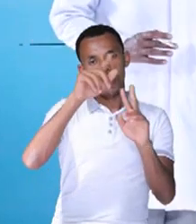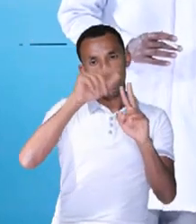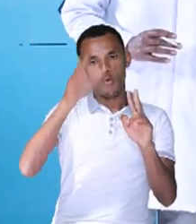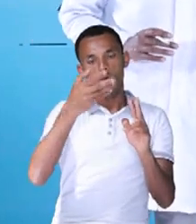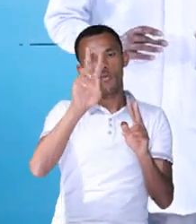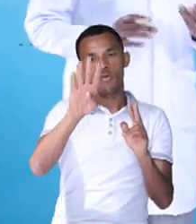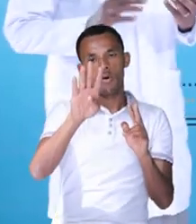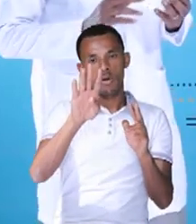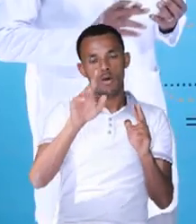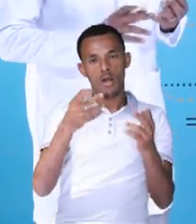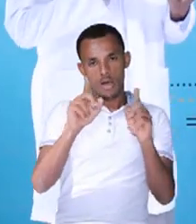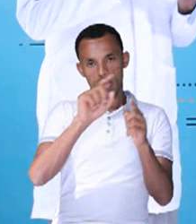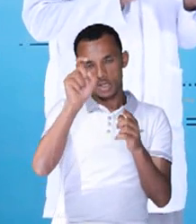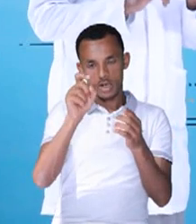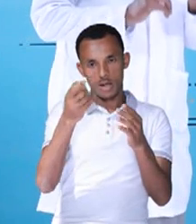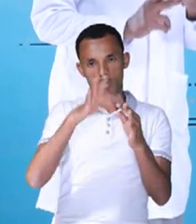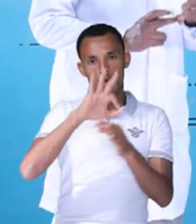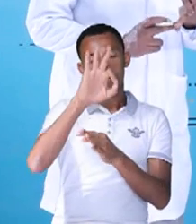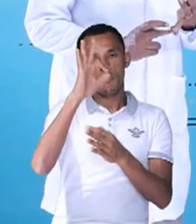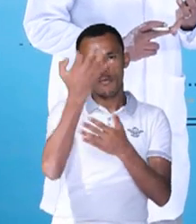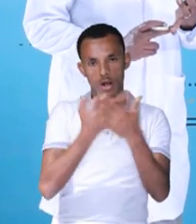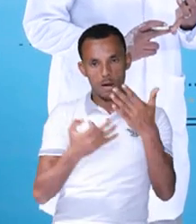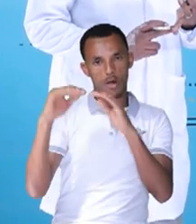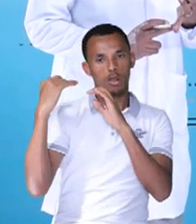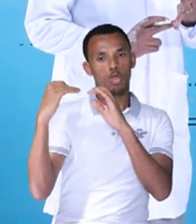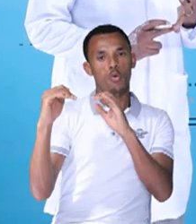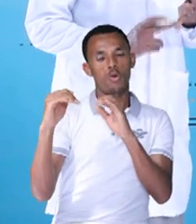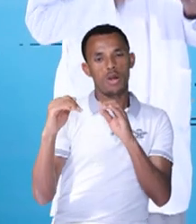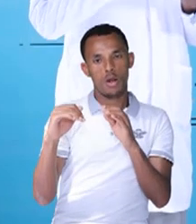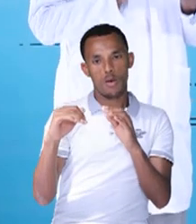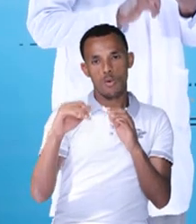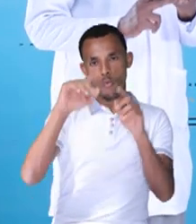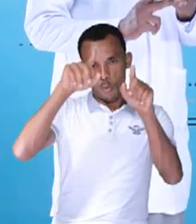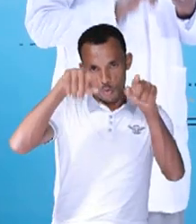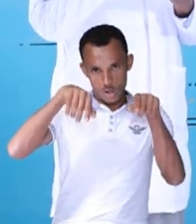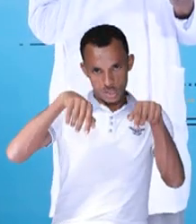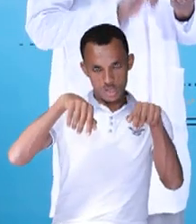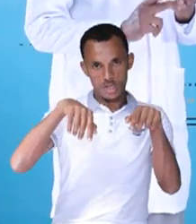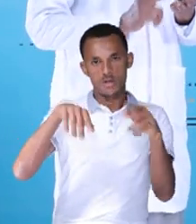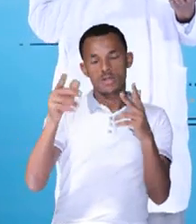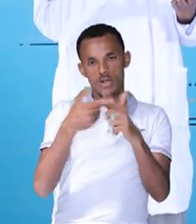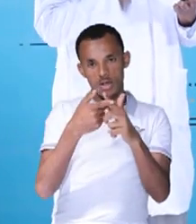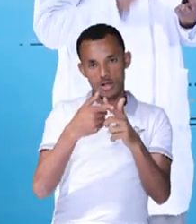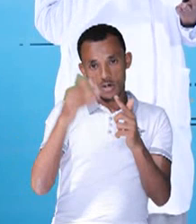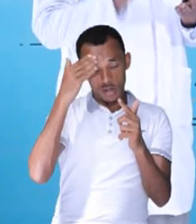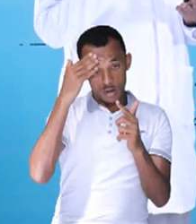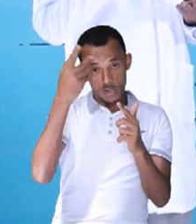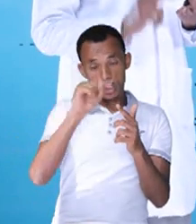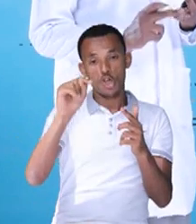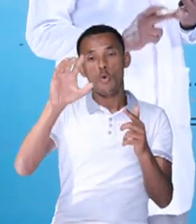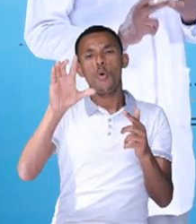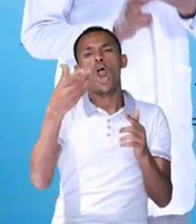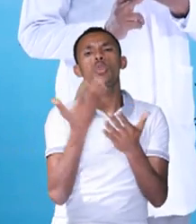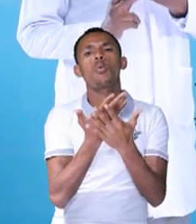to write complex numbers in polar form, find the magnitude, modulus. Second, determine the